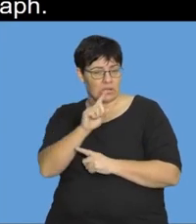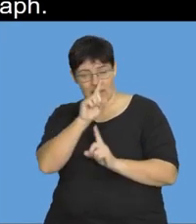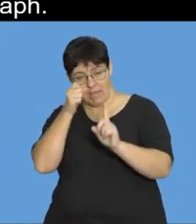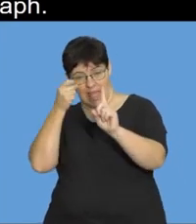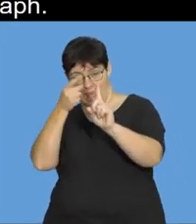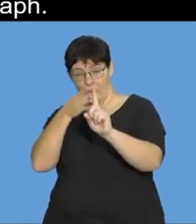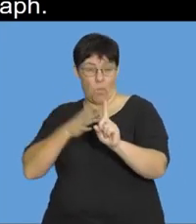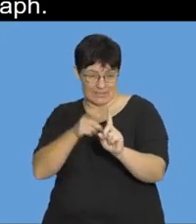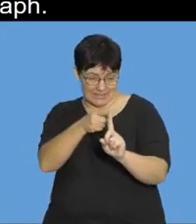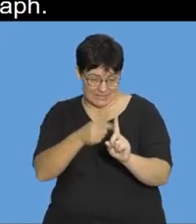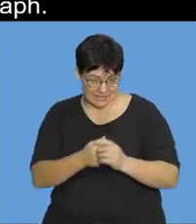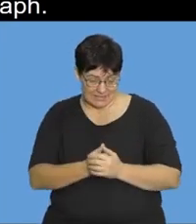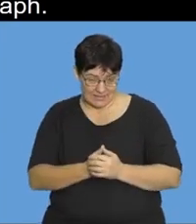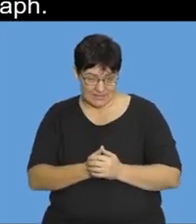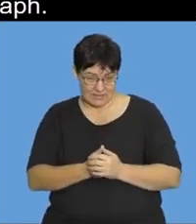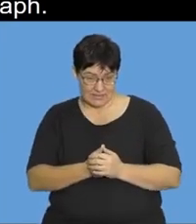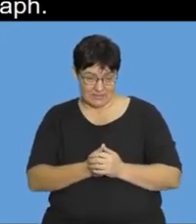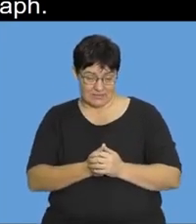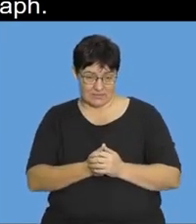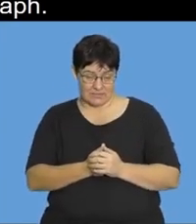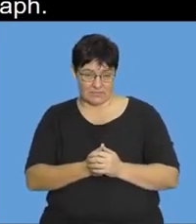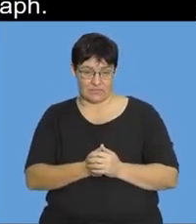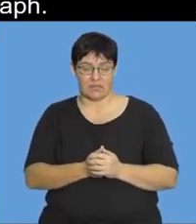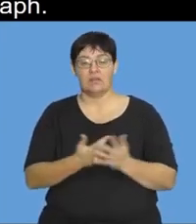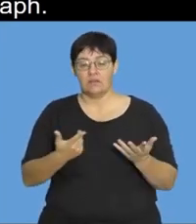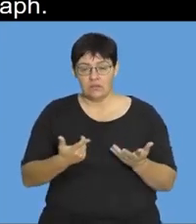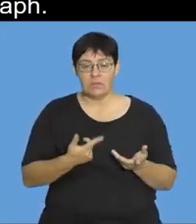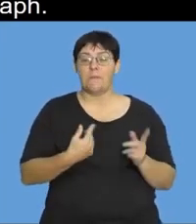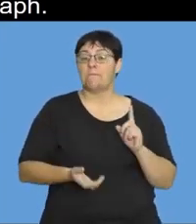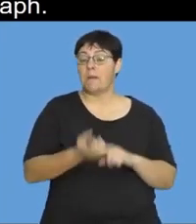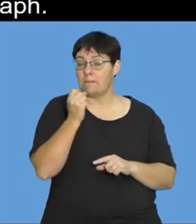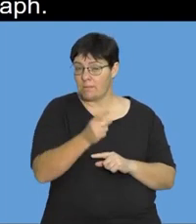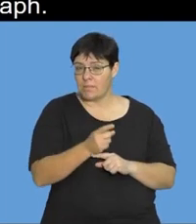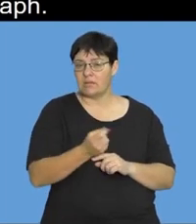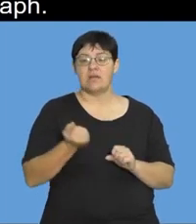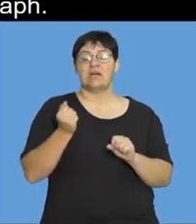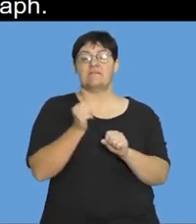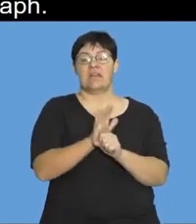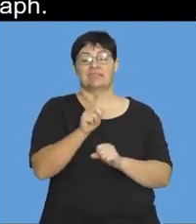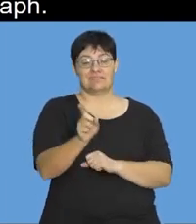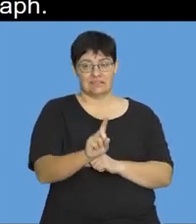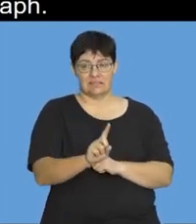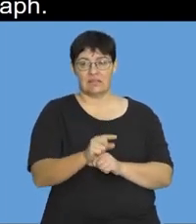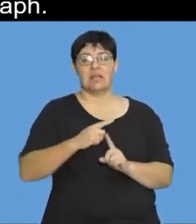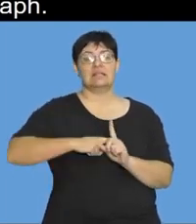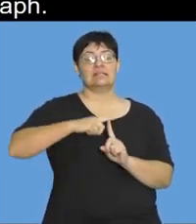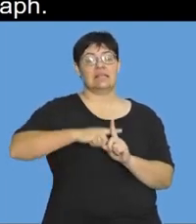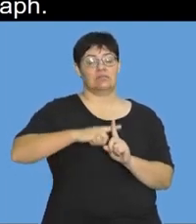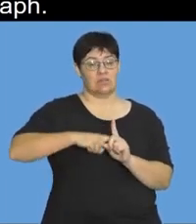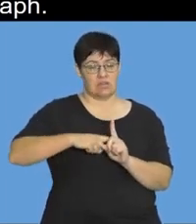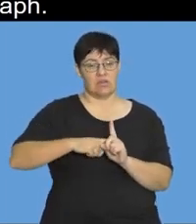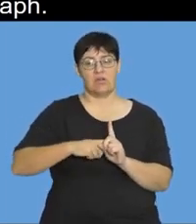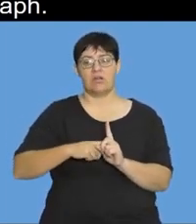aim. This is the aim of my experiment. To determine the effect of temperature on